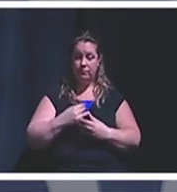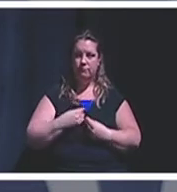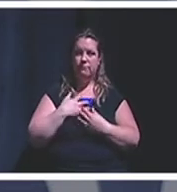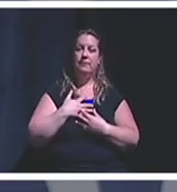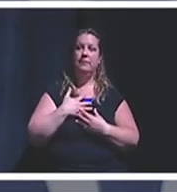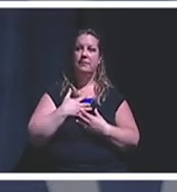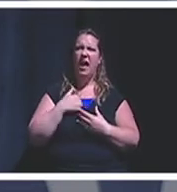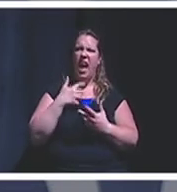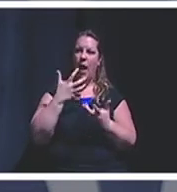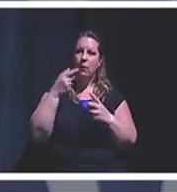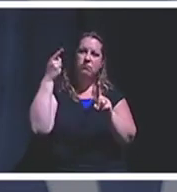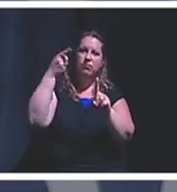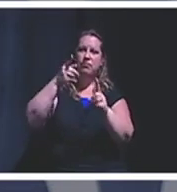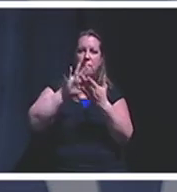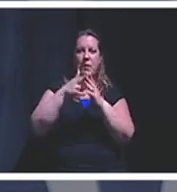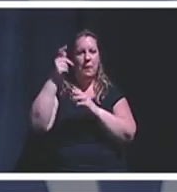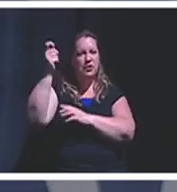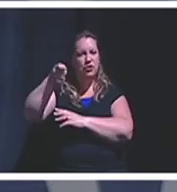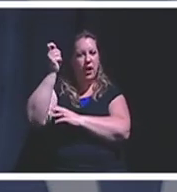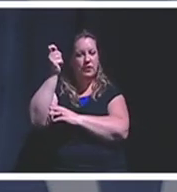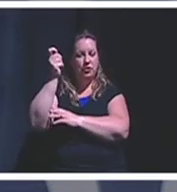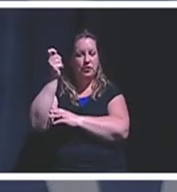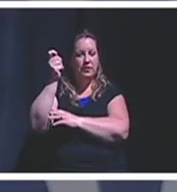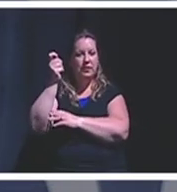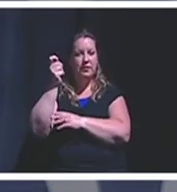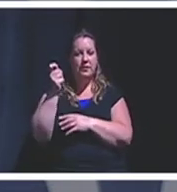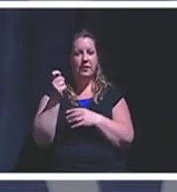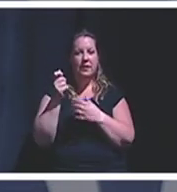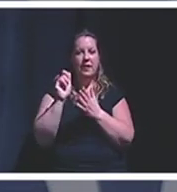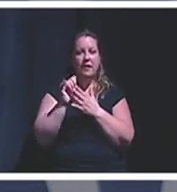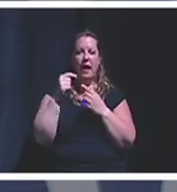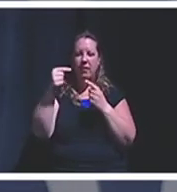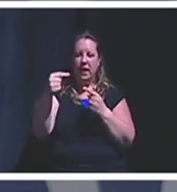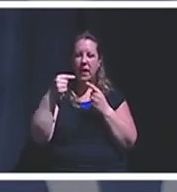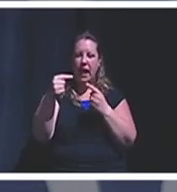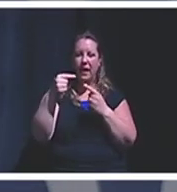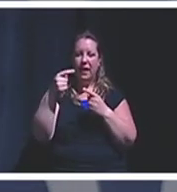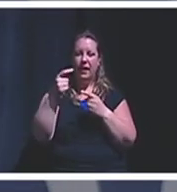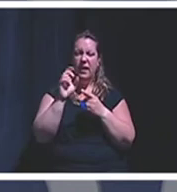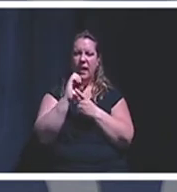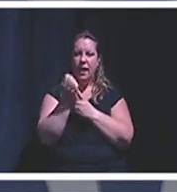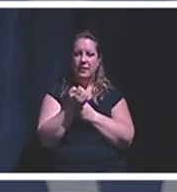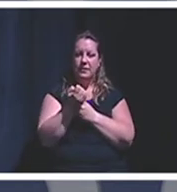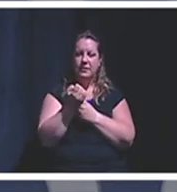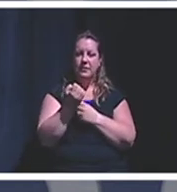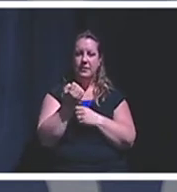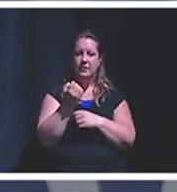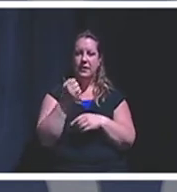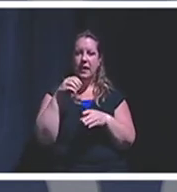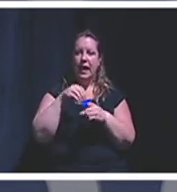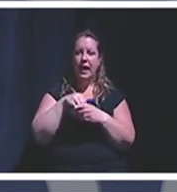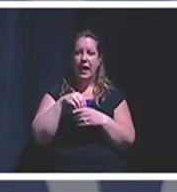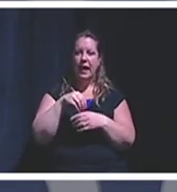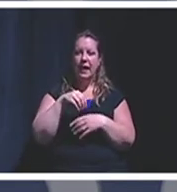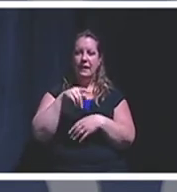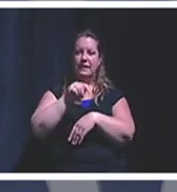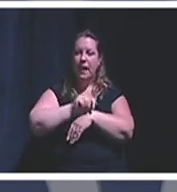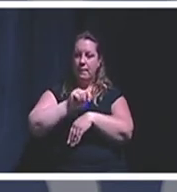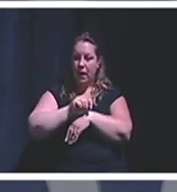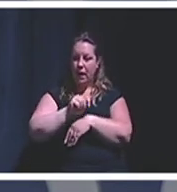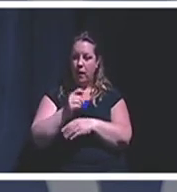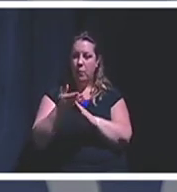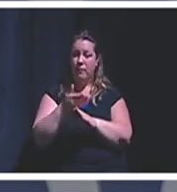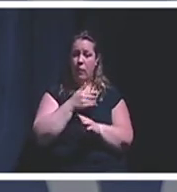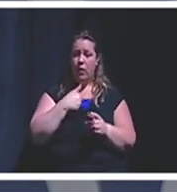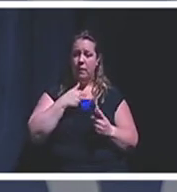judge. I was litigating a case in the federal district court in Tampa before a